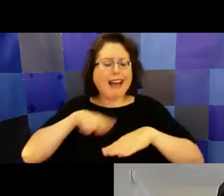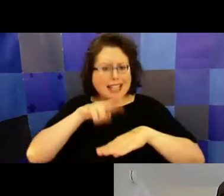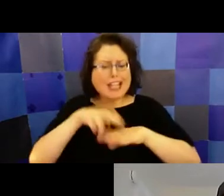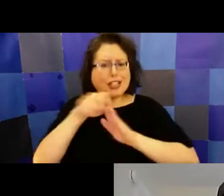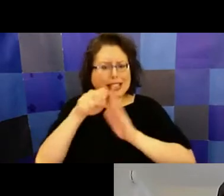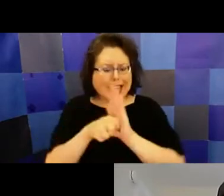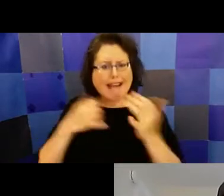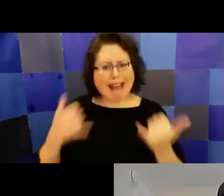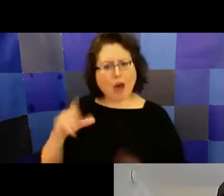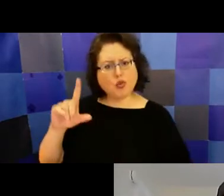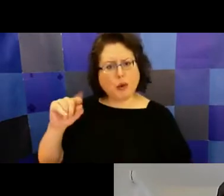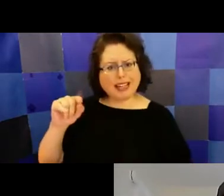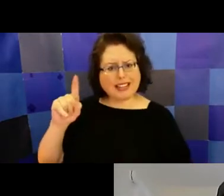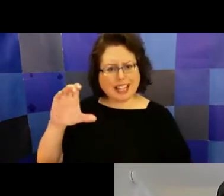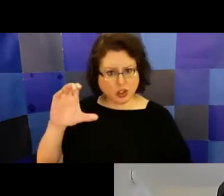century,